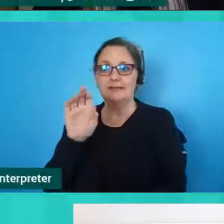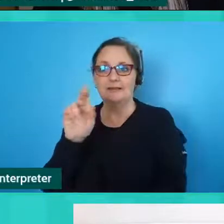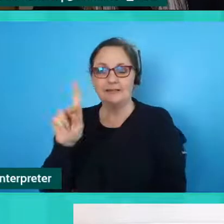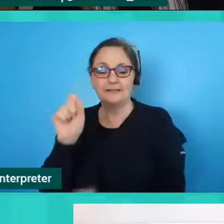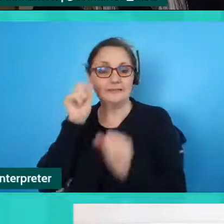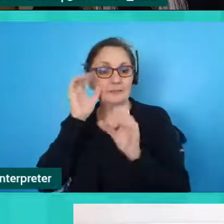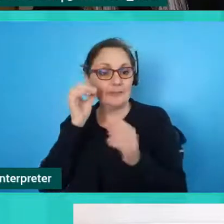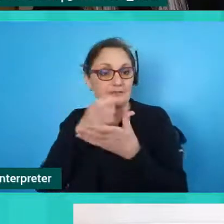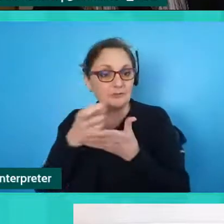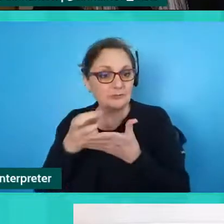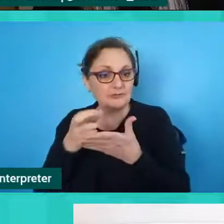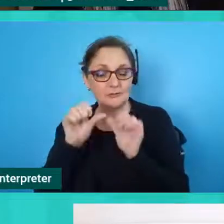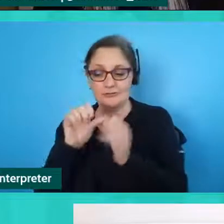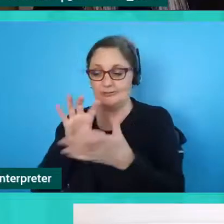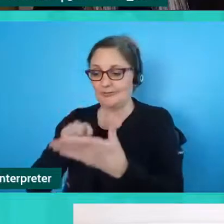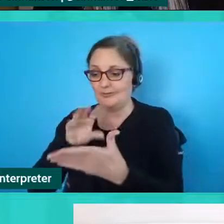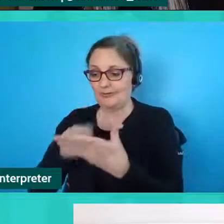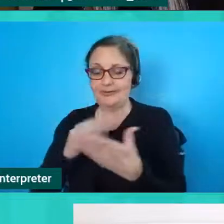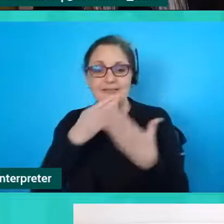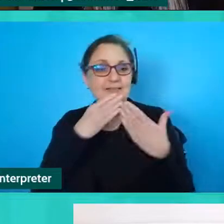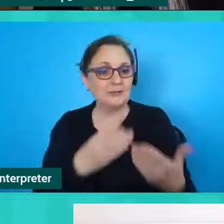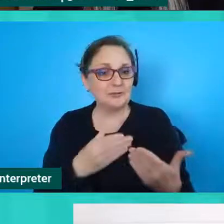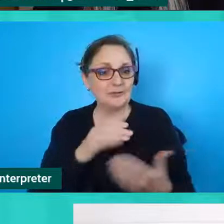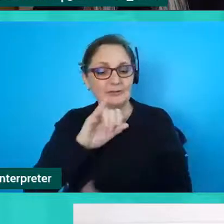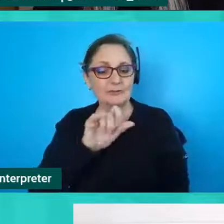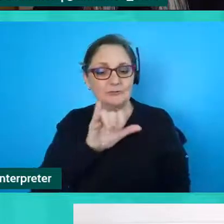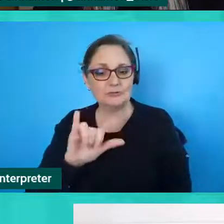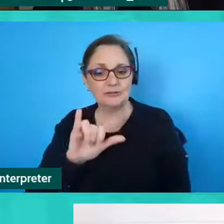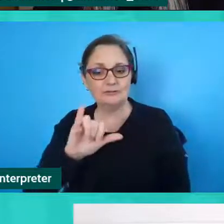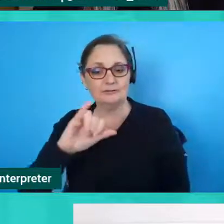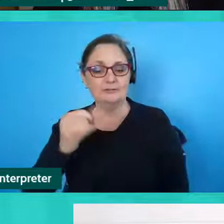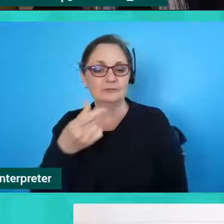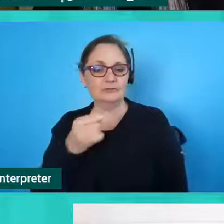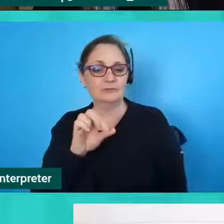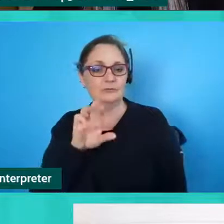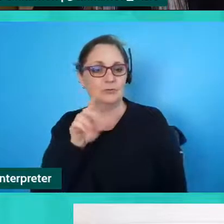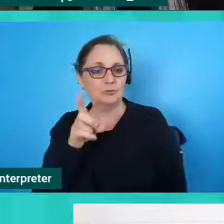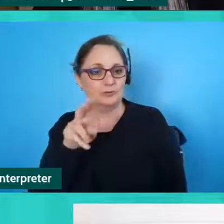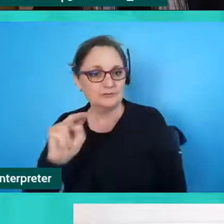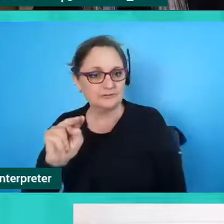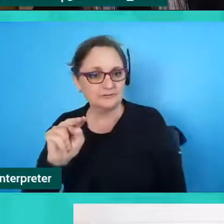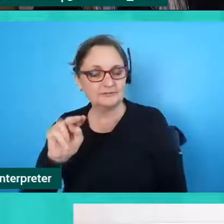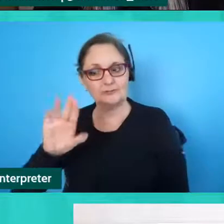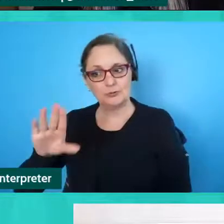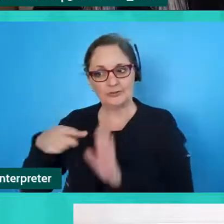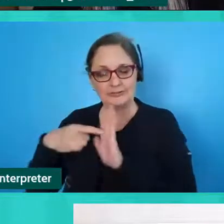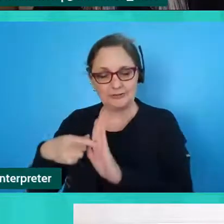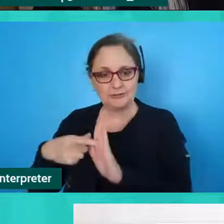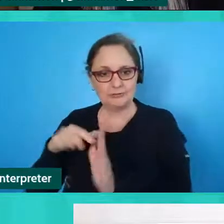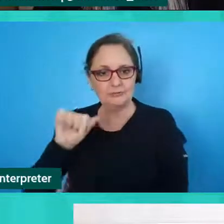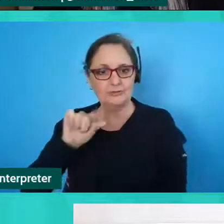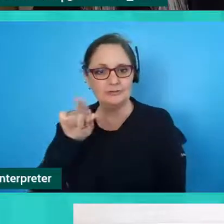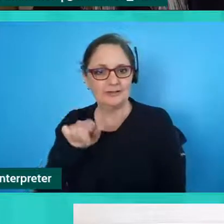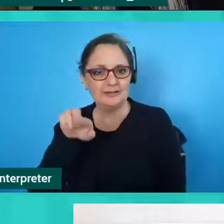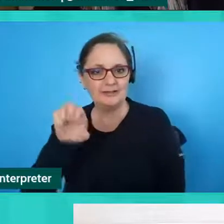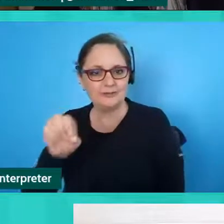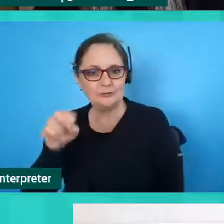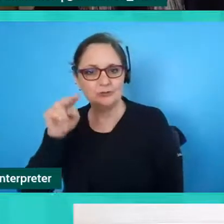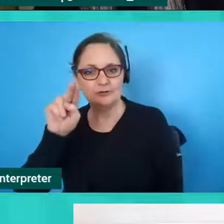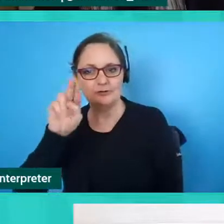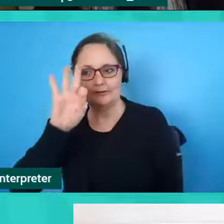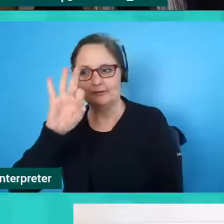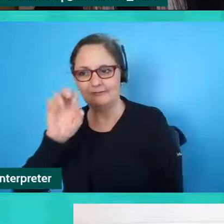learning. So huge thank you to Jay Gordon on talking to us about his show, Azure Fun Bytes.